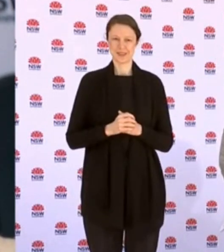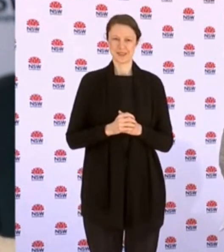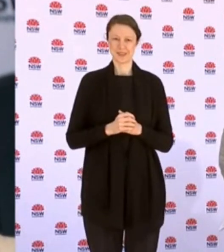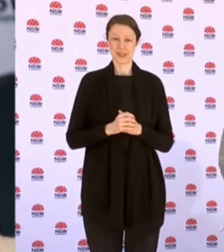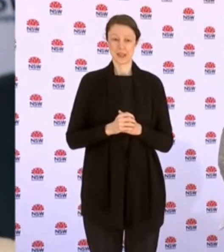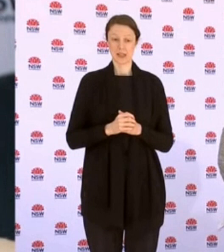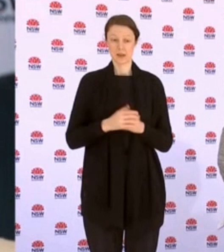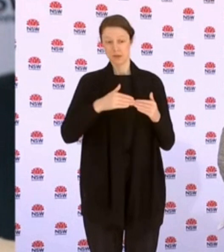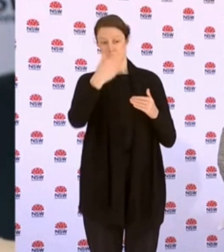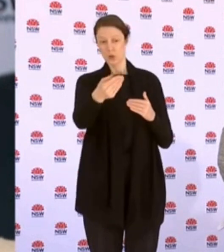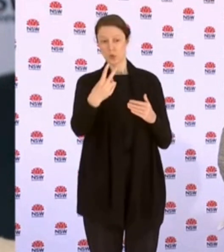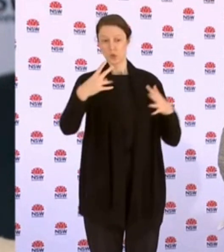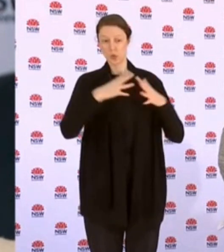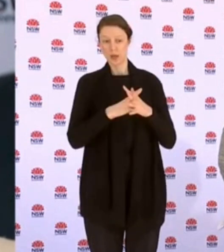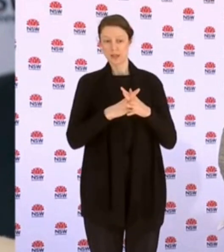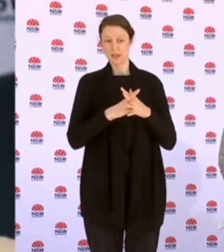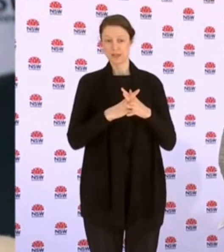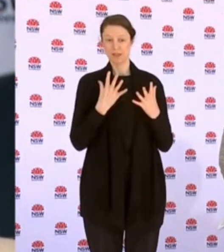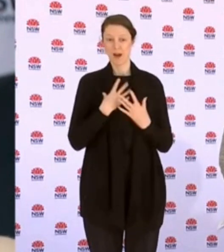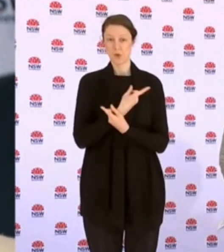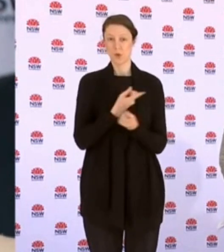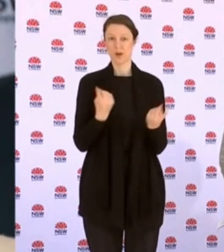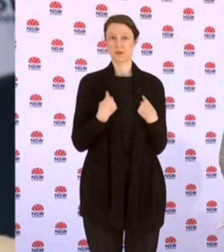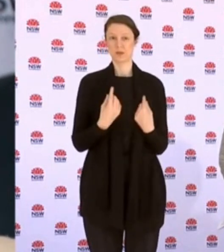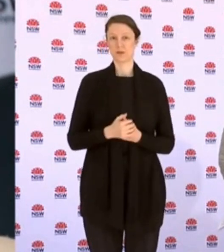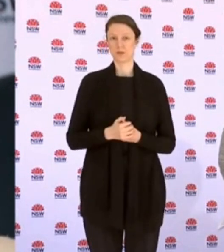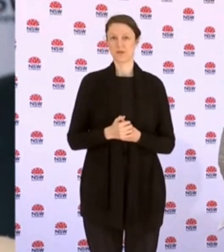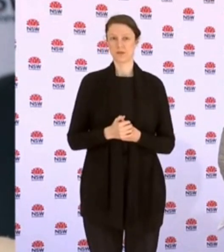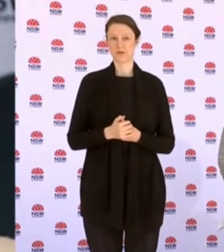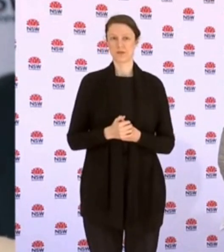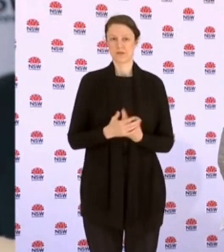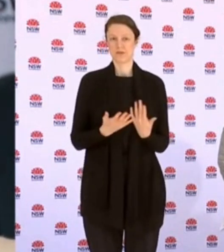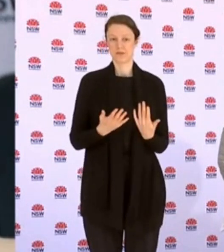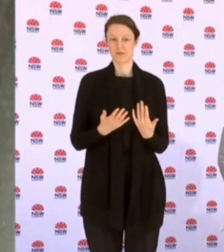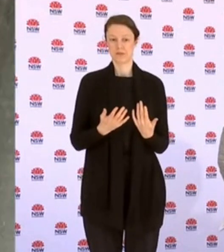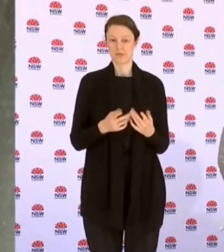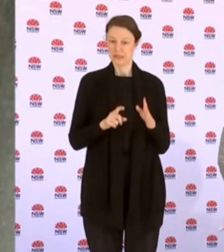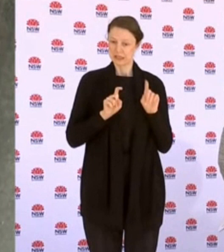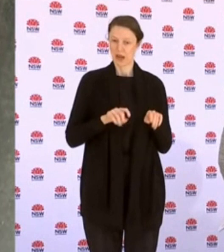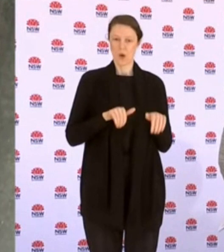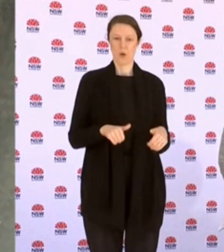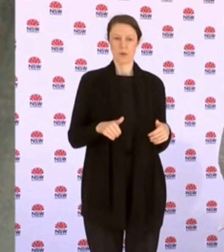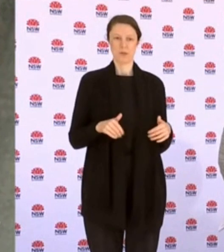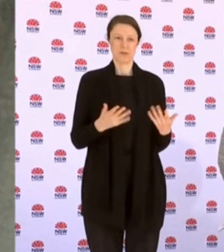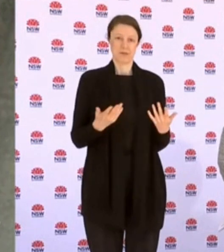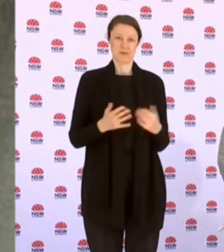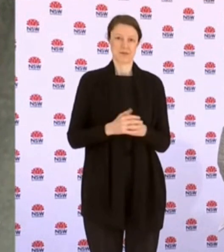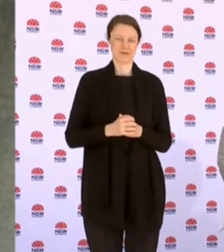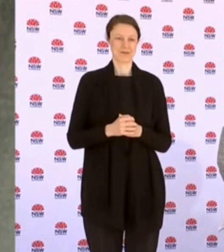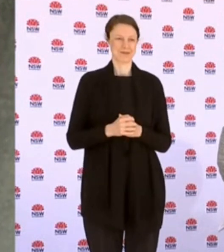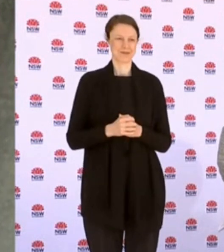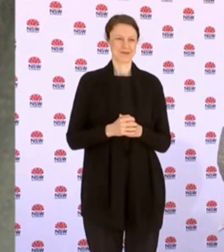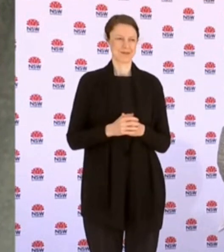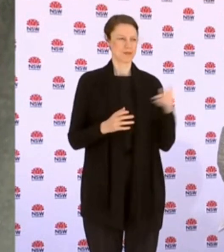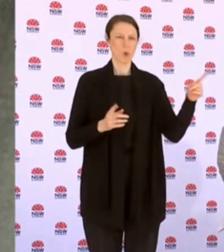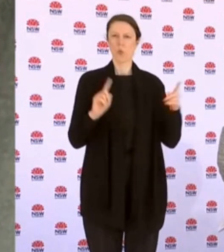of where we'll be in the next 2 weeks depends on all of us. What if you lock it down harder? What if you do tougher public health orders? What if